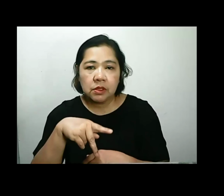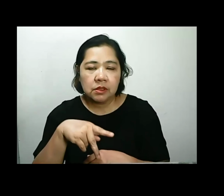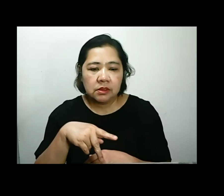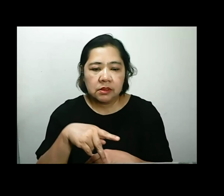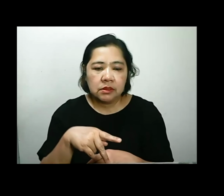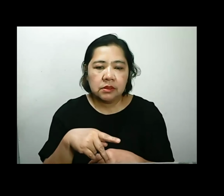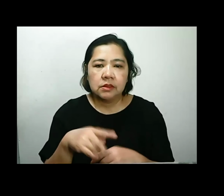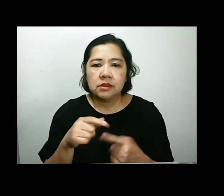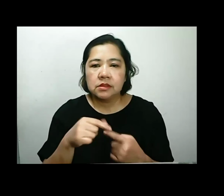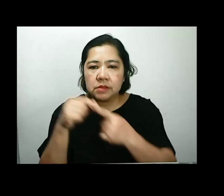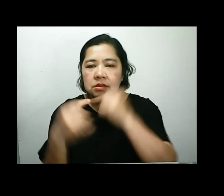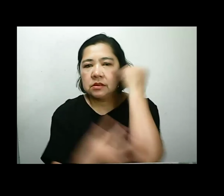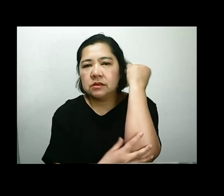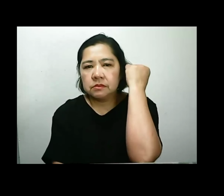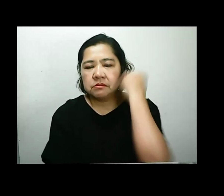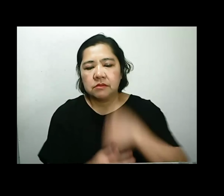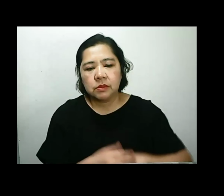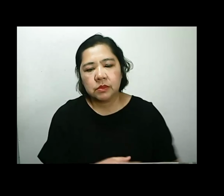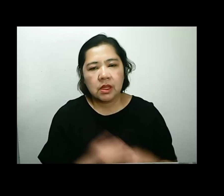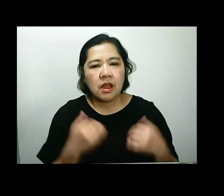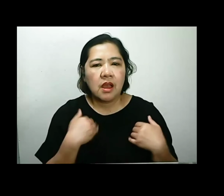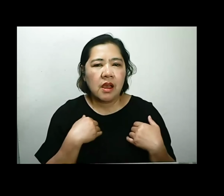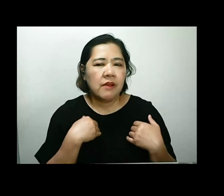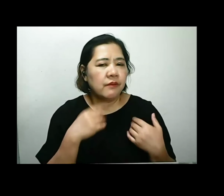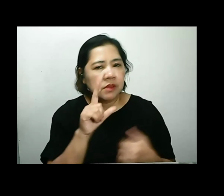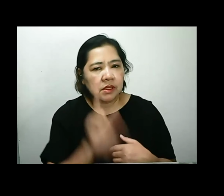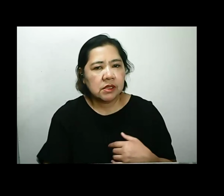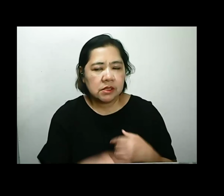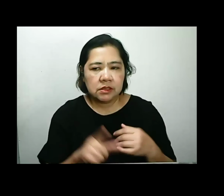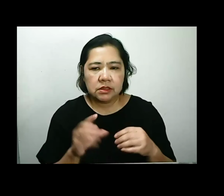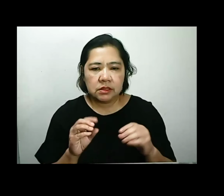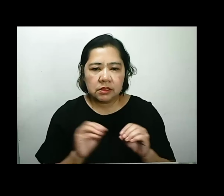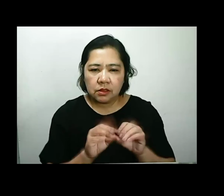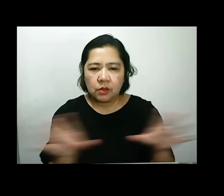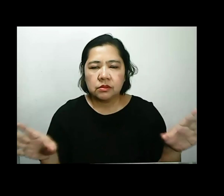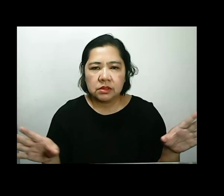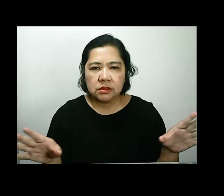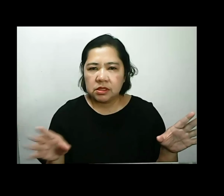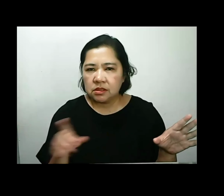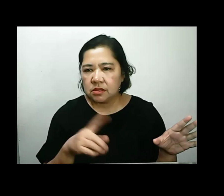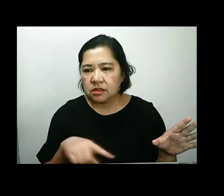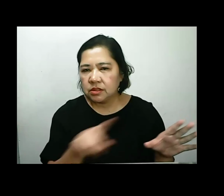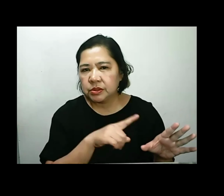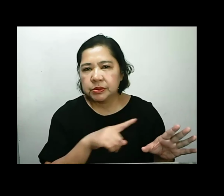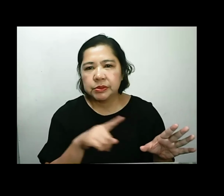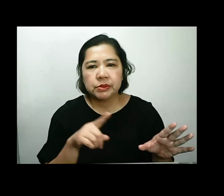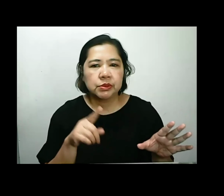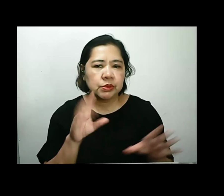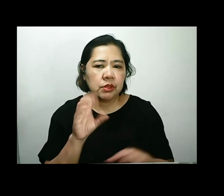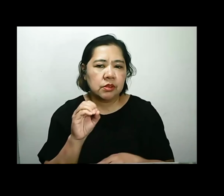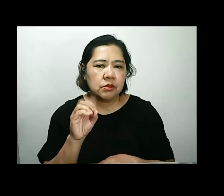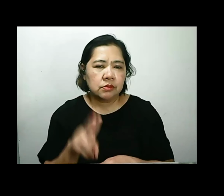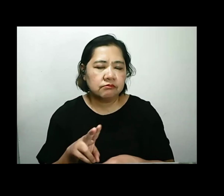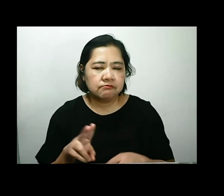poor have the least contribution to climate emissions. The third world have the least climate emissions. But